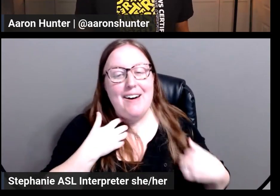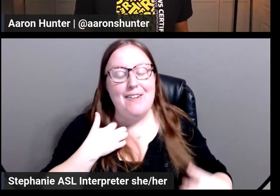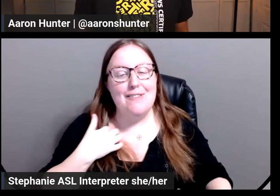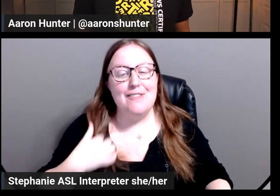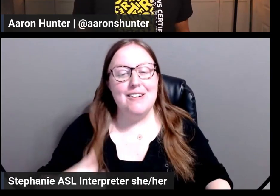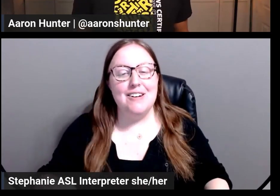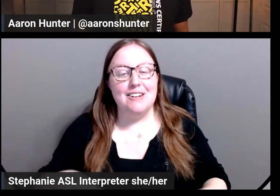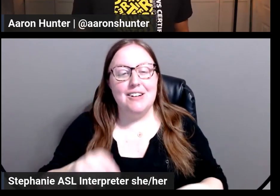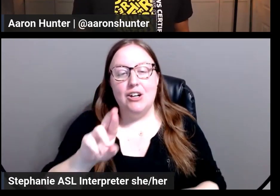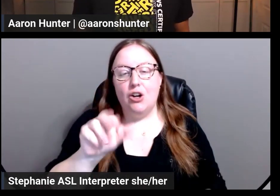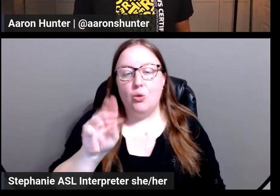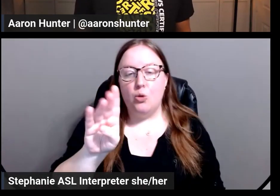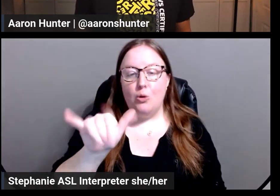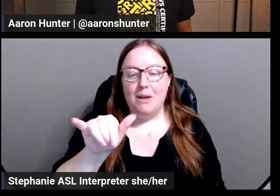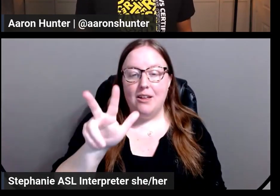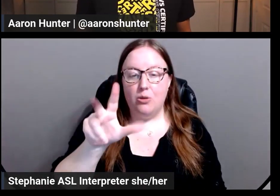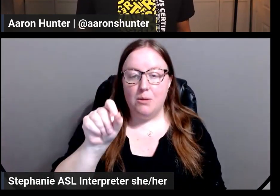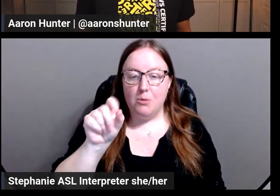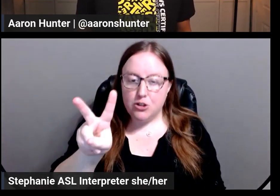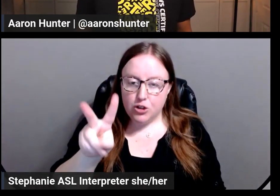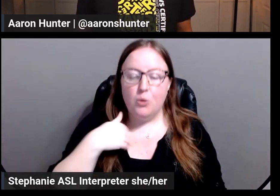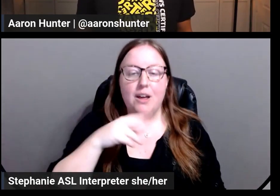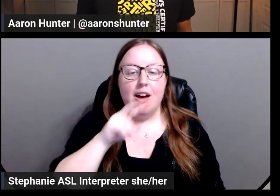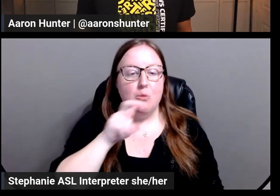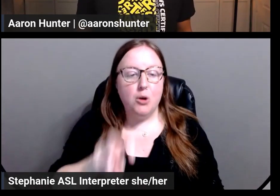We have Ruby 3.2. We have Python